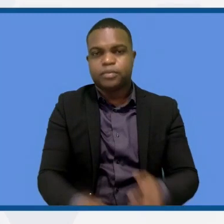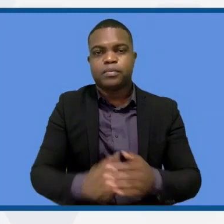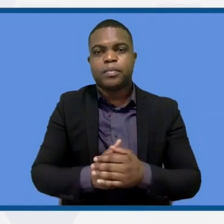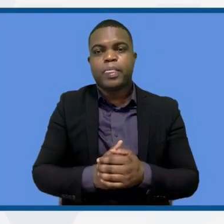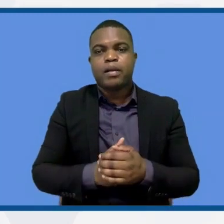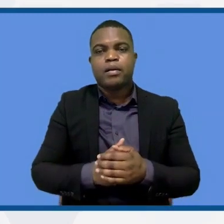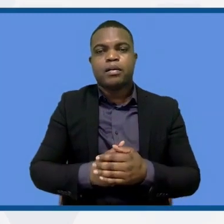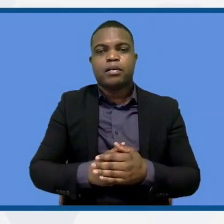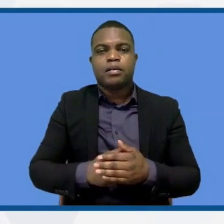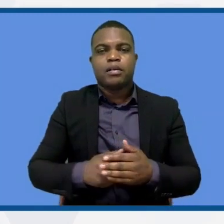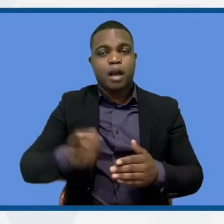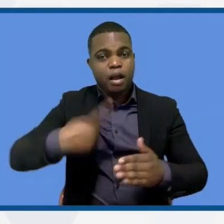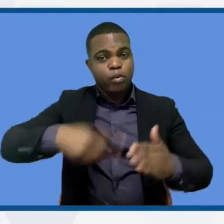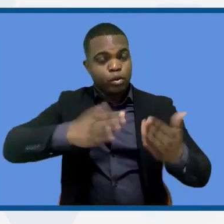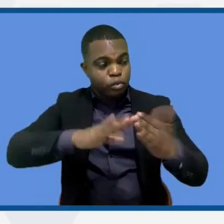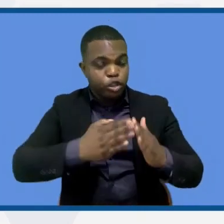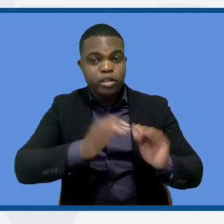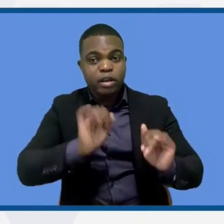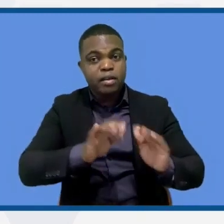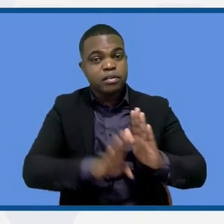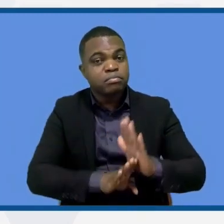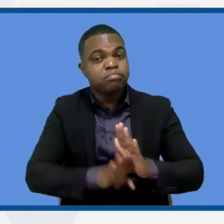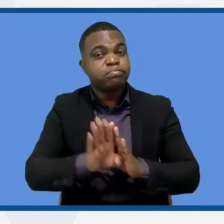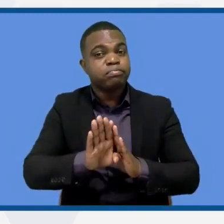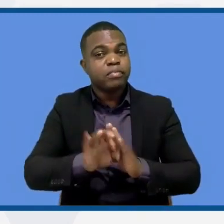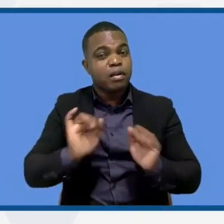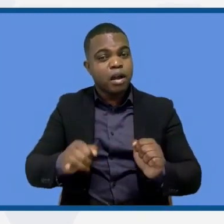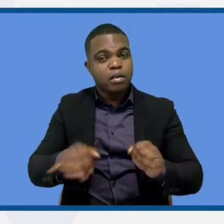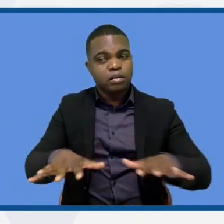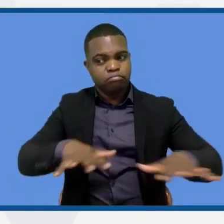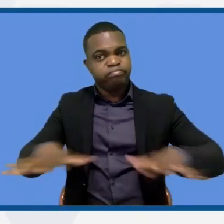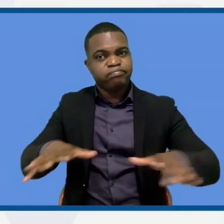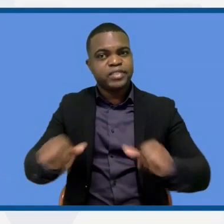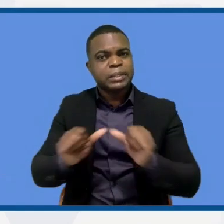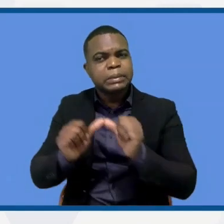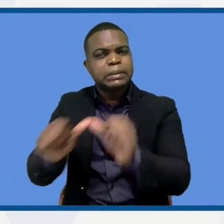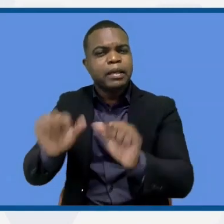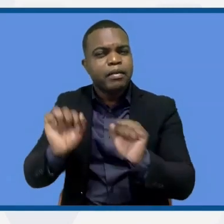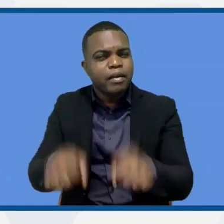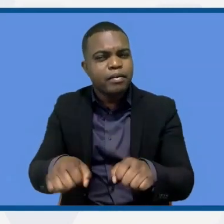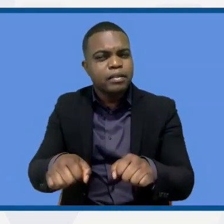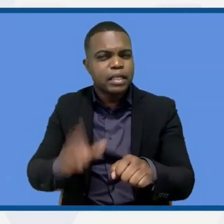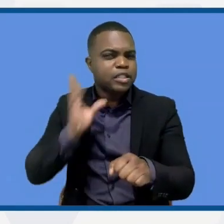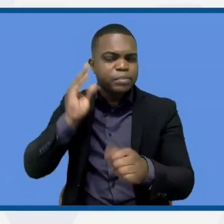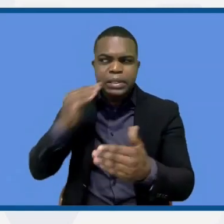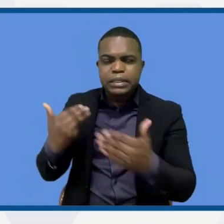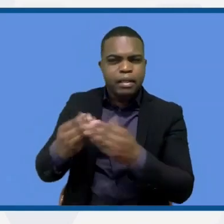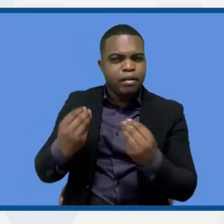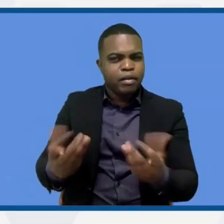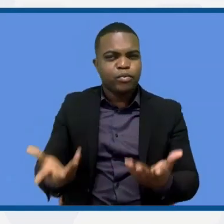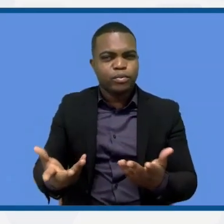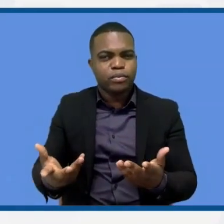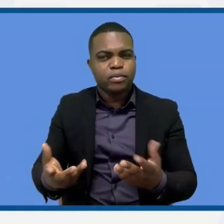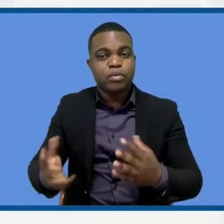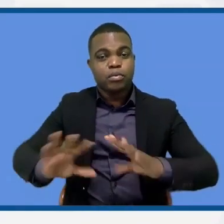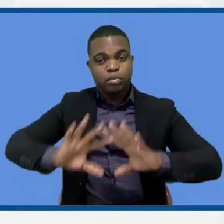increasing. So in essence, infrastructure can be a driver of resilience. It can also be a chronic